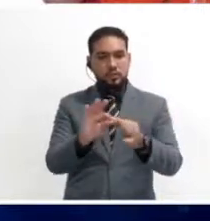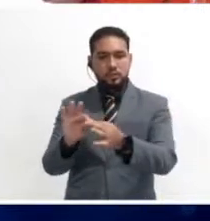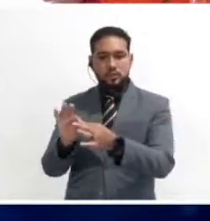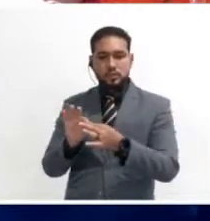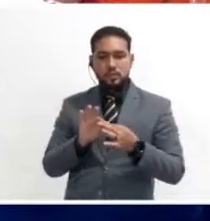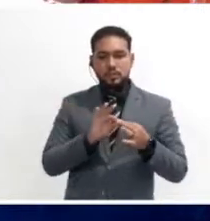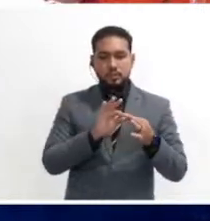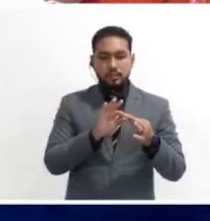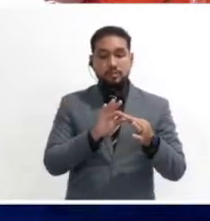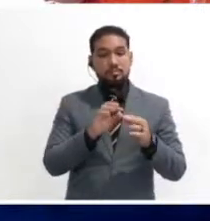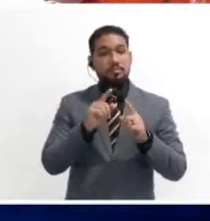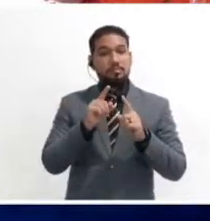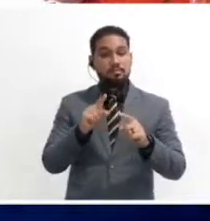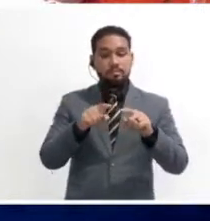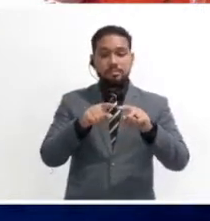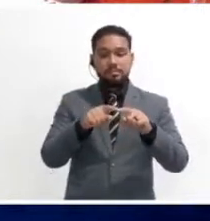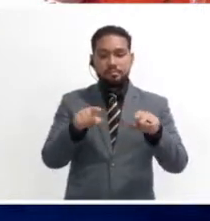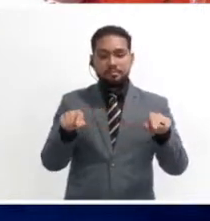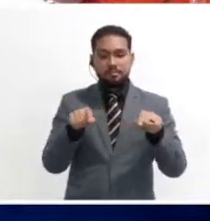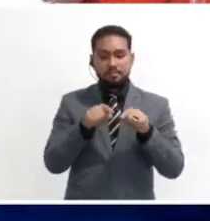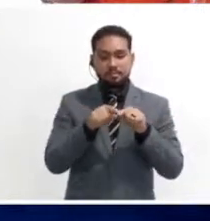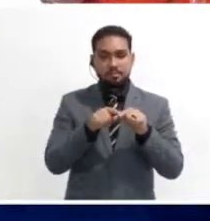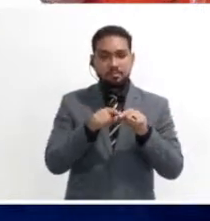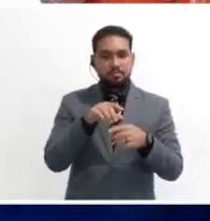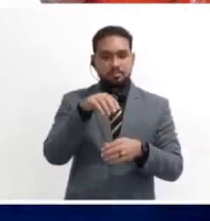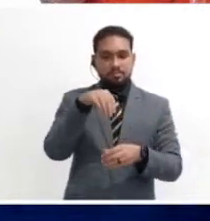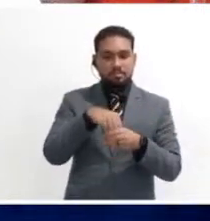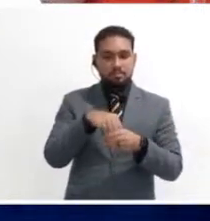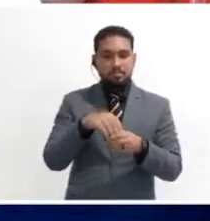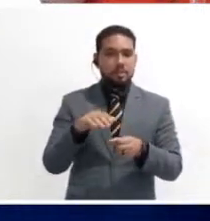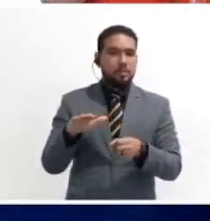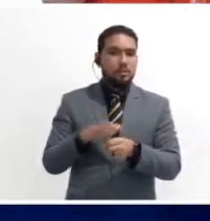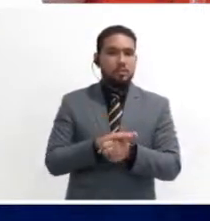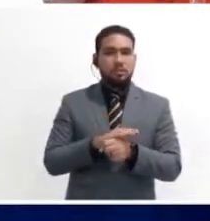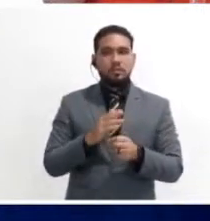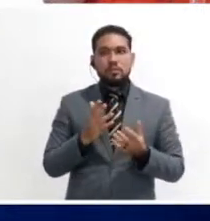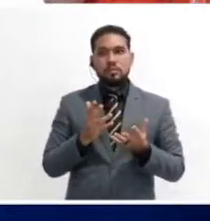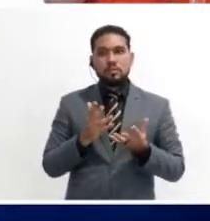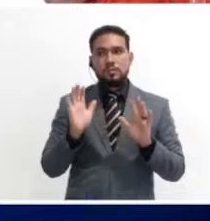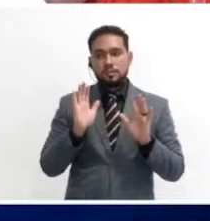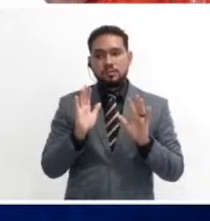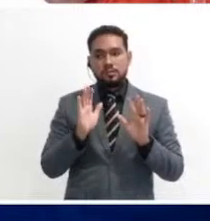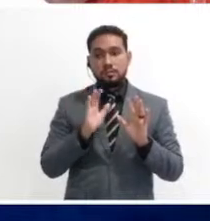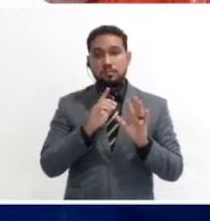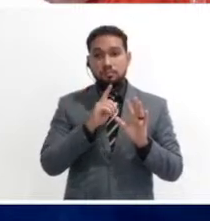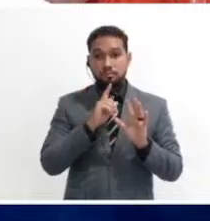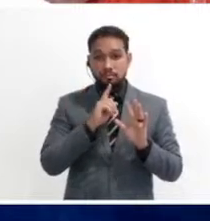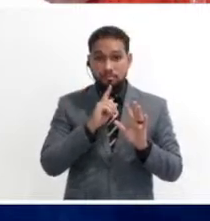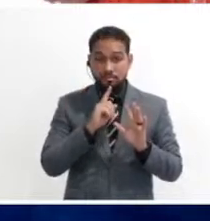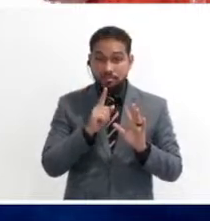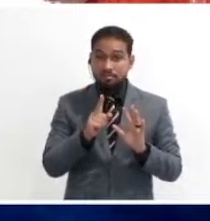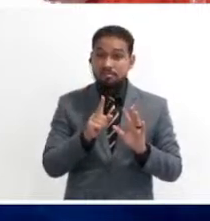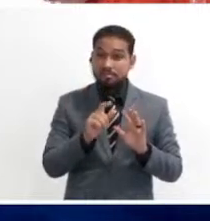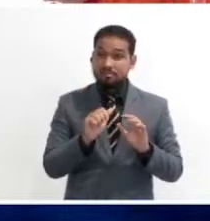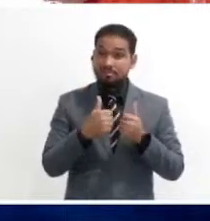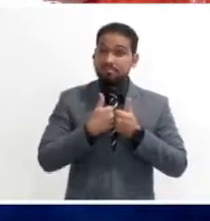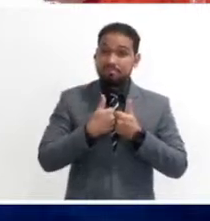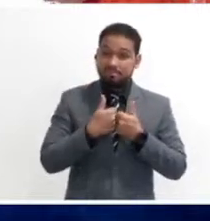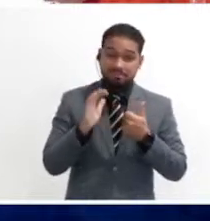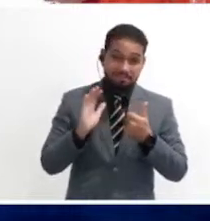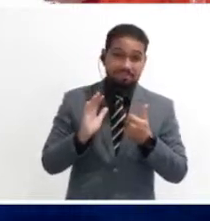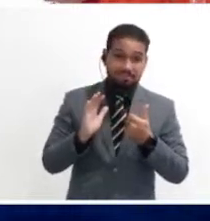work. But you can kind of see the complexity of how these start to become. You have